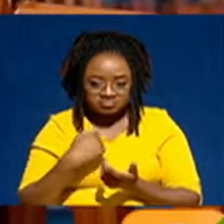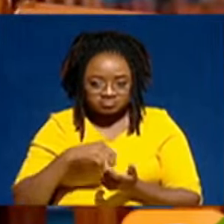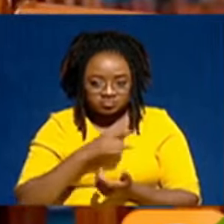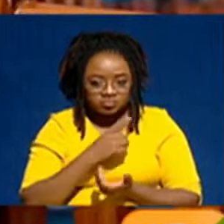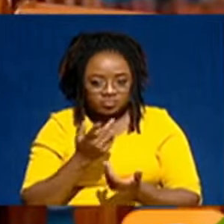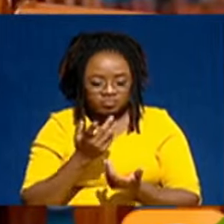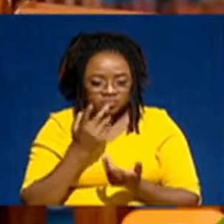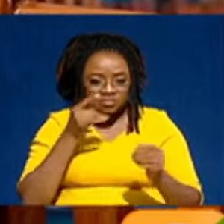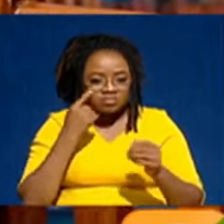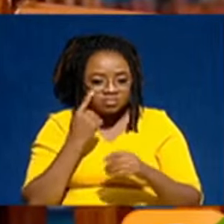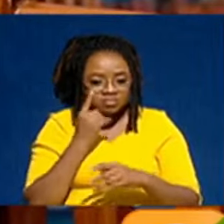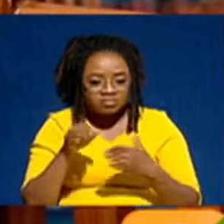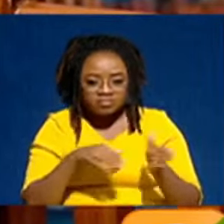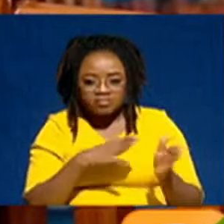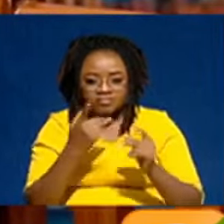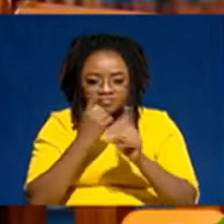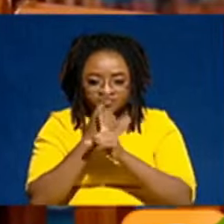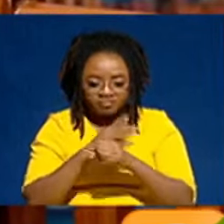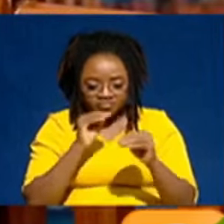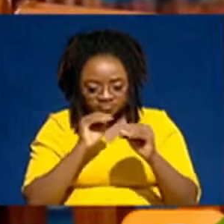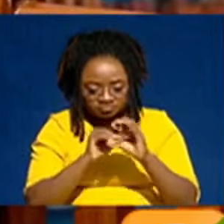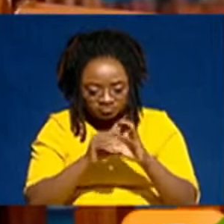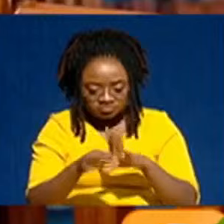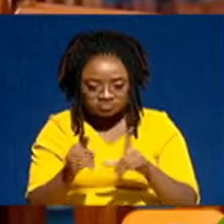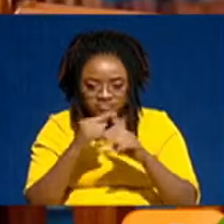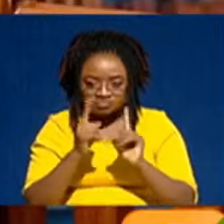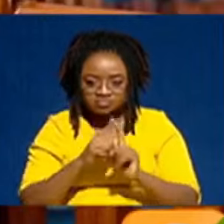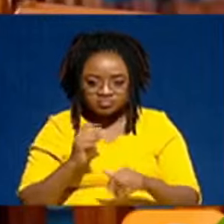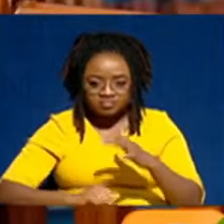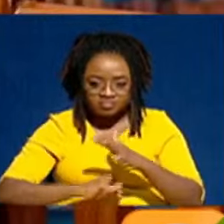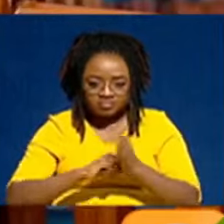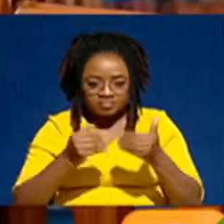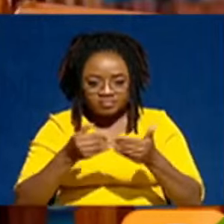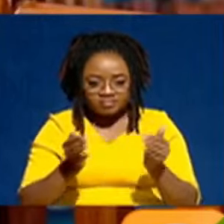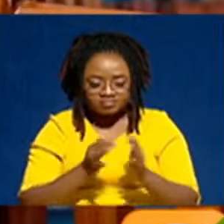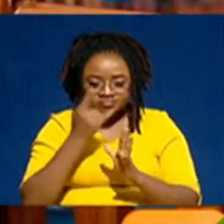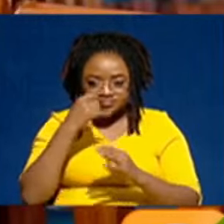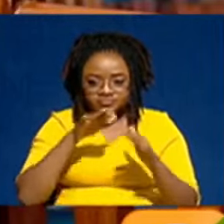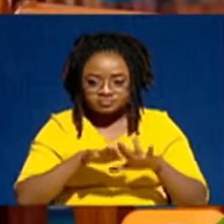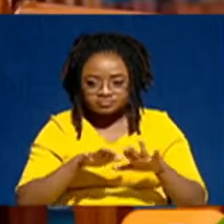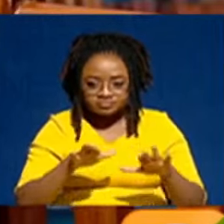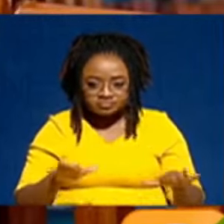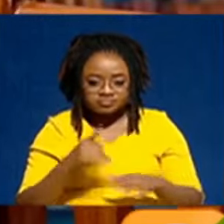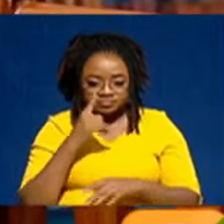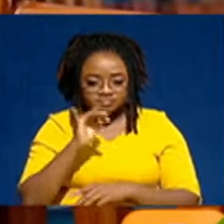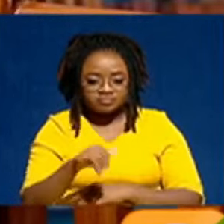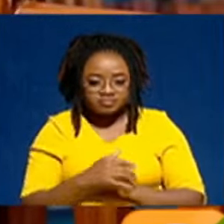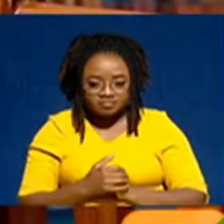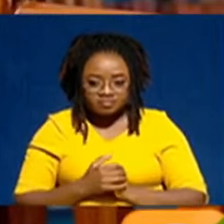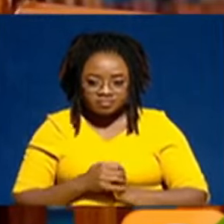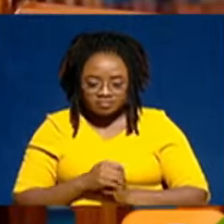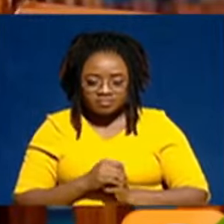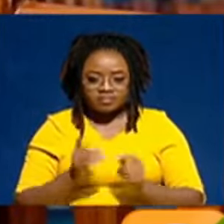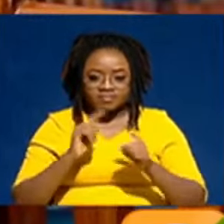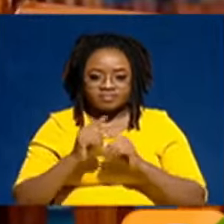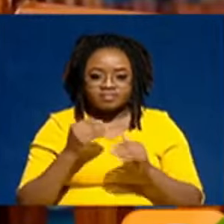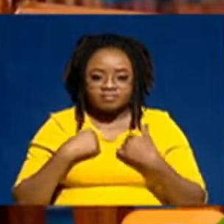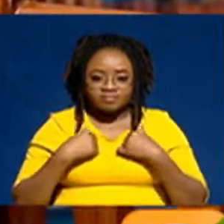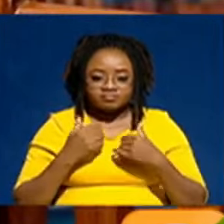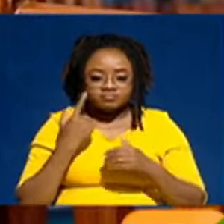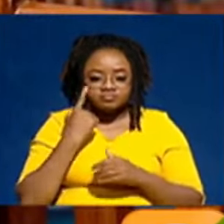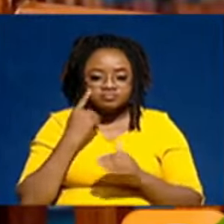on investment, and also to, compensate for the value of land in these areas. And what has happened is that because